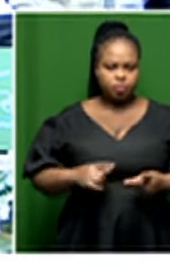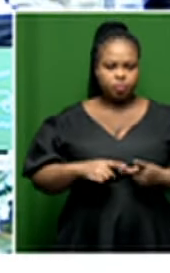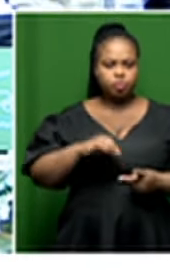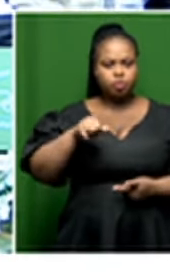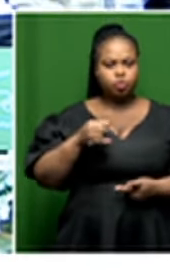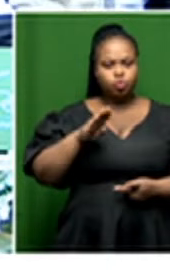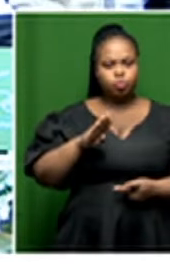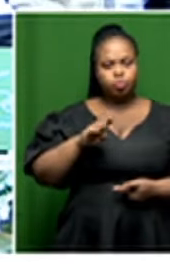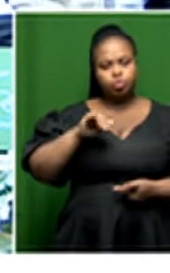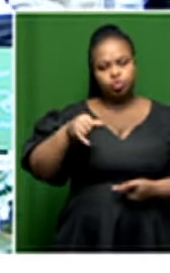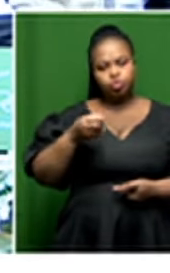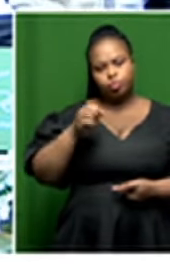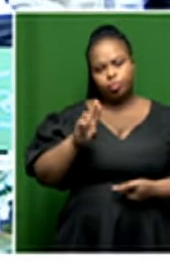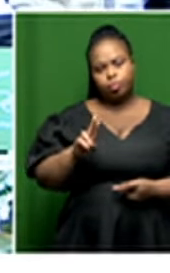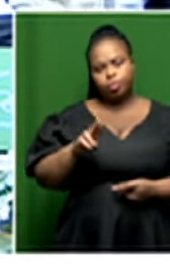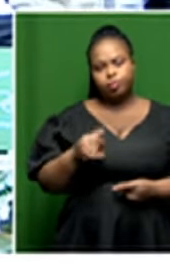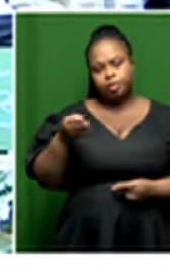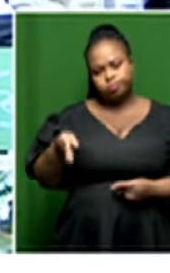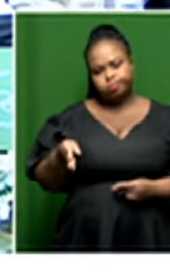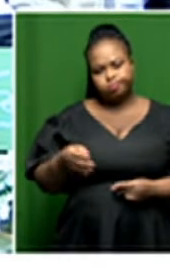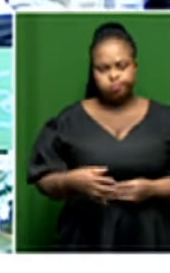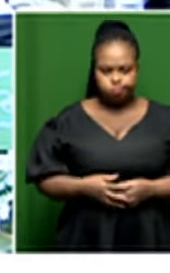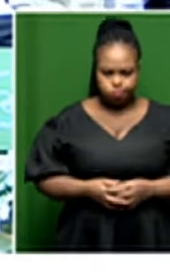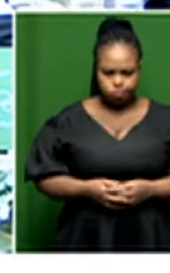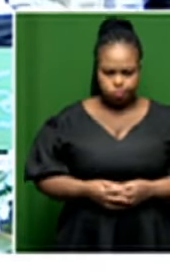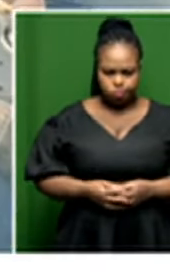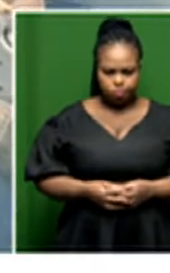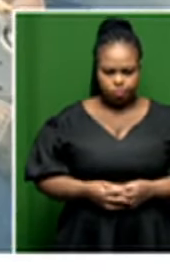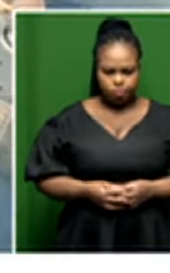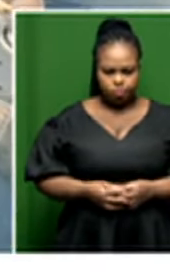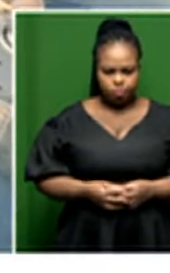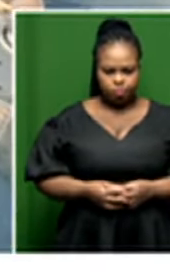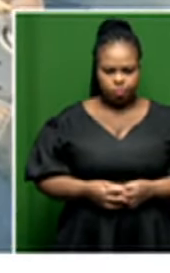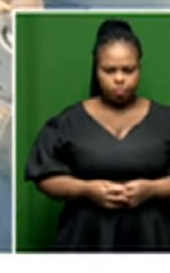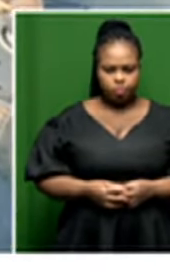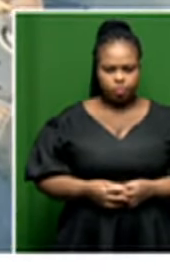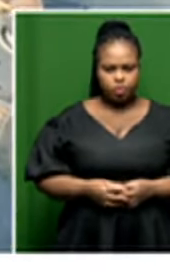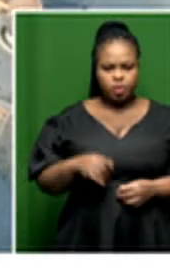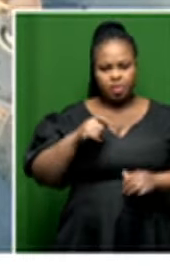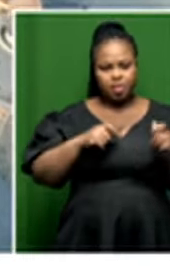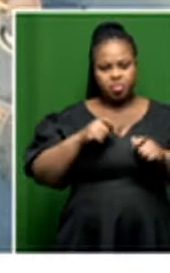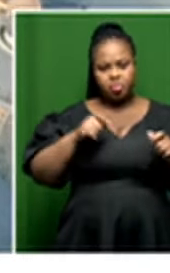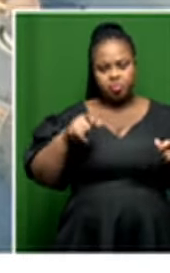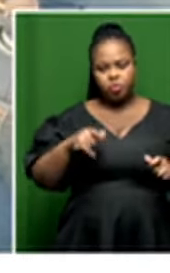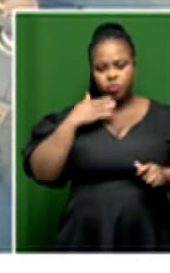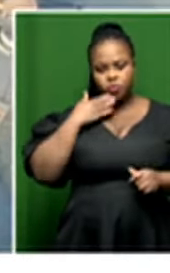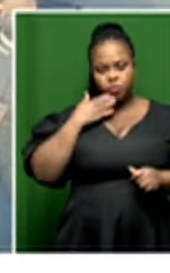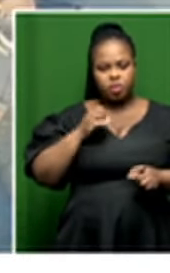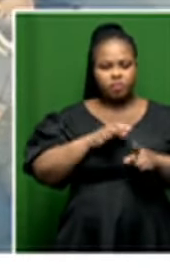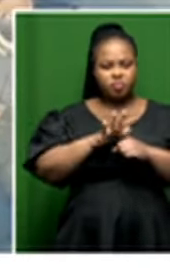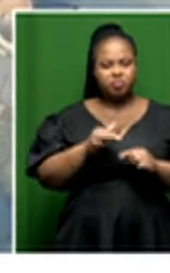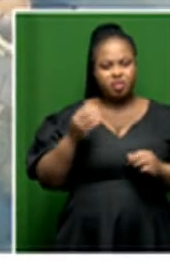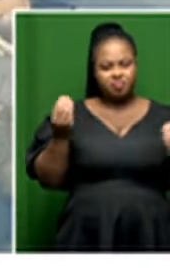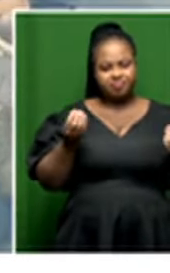Also, he's come to pay homage and respect. These are people who have been influenced greatly by the music of the legend Tsepo